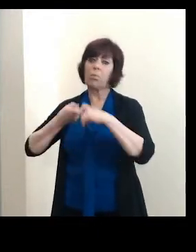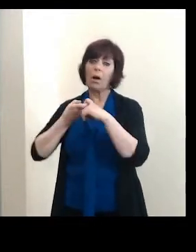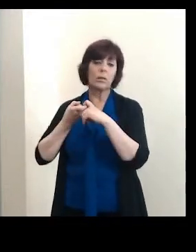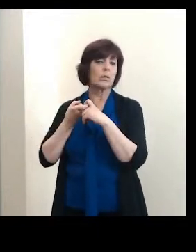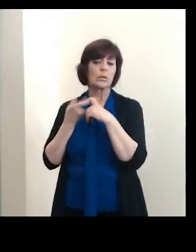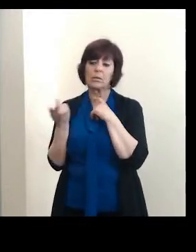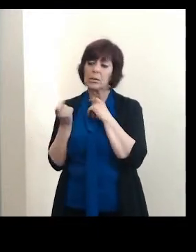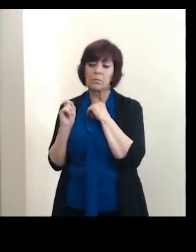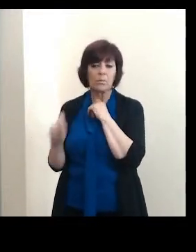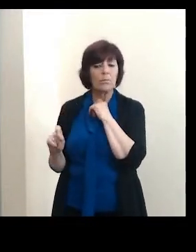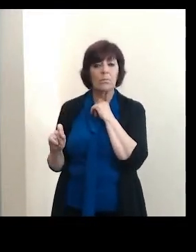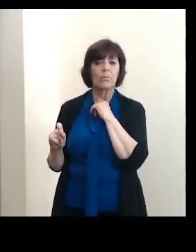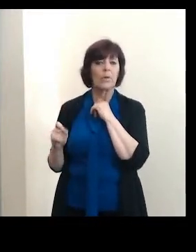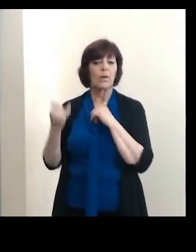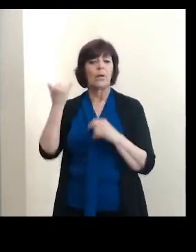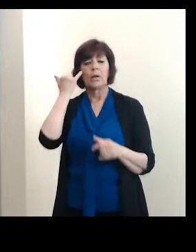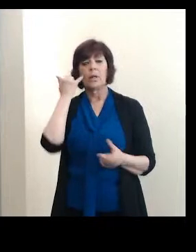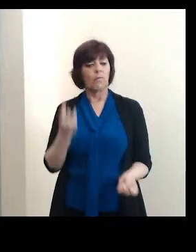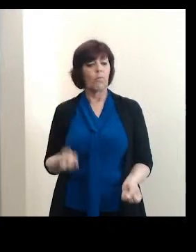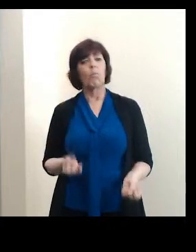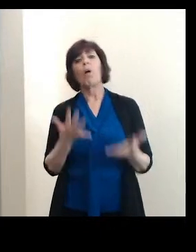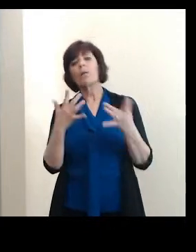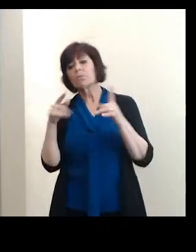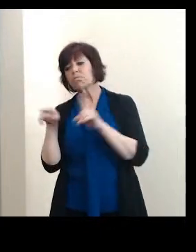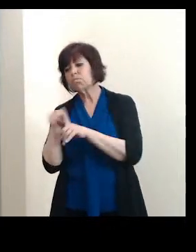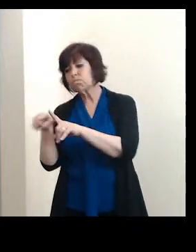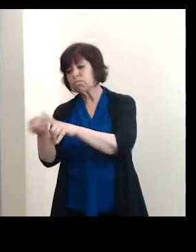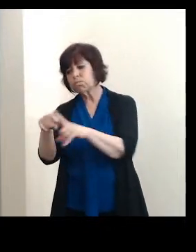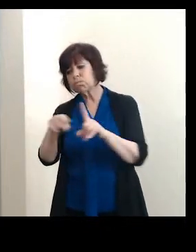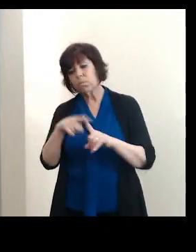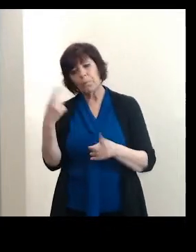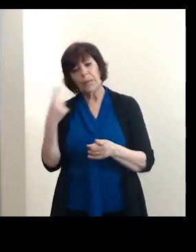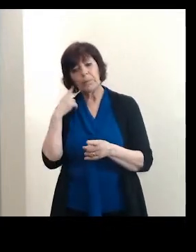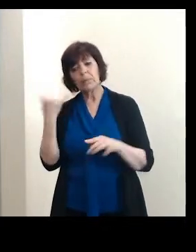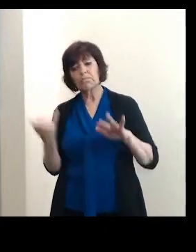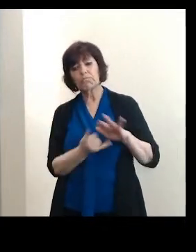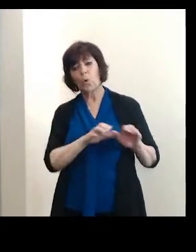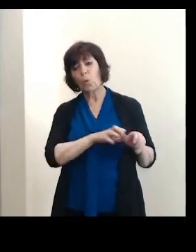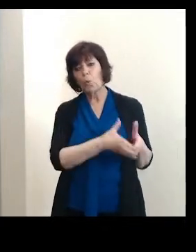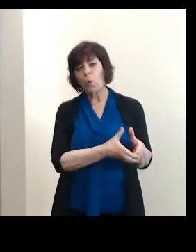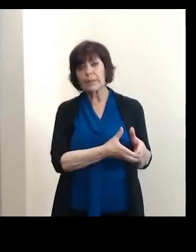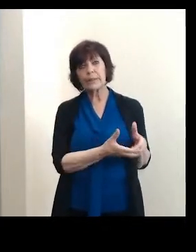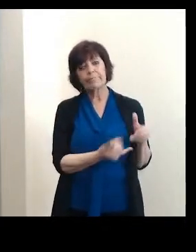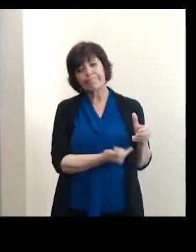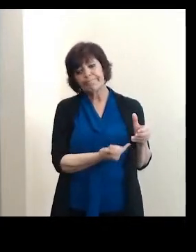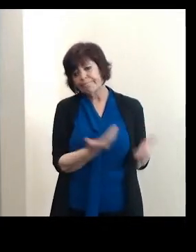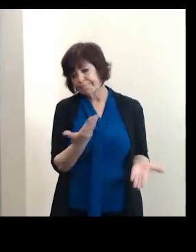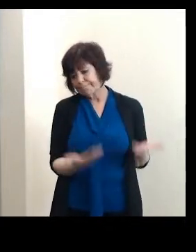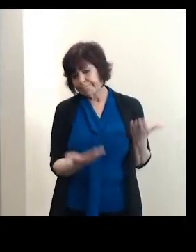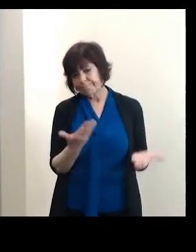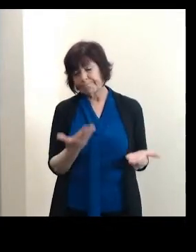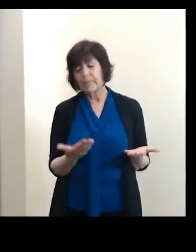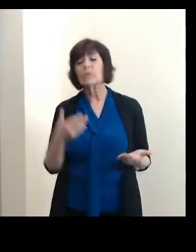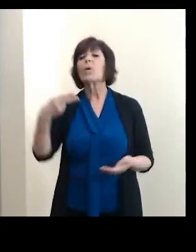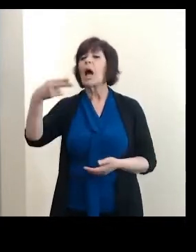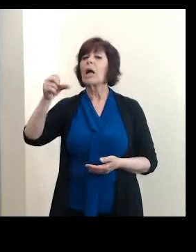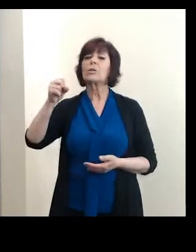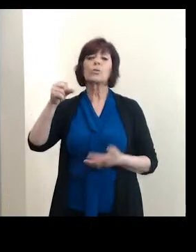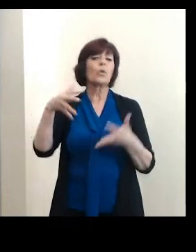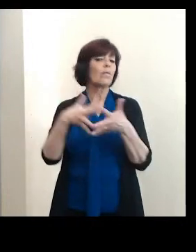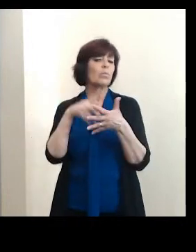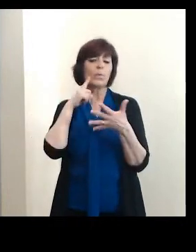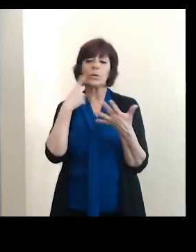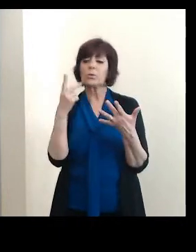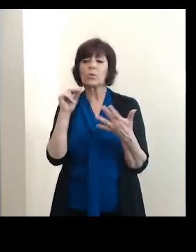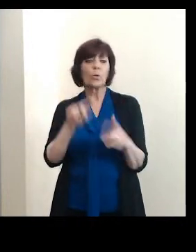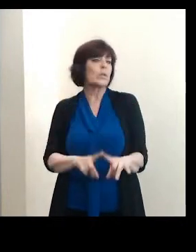pause. And depending on if there's multiple cases on a team, they may be quarantined. So high school football is no different